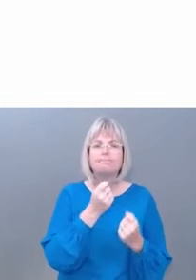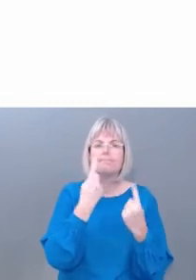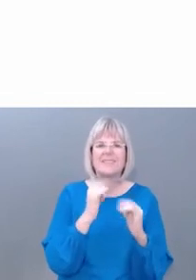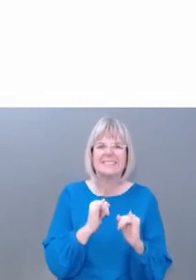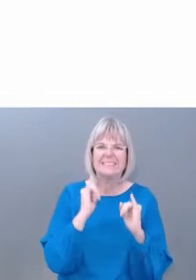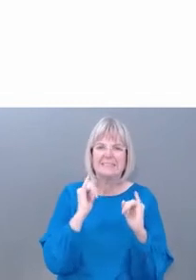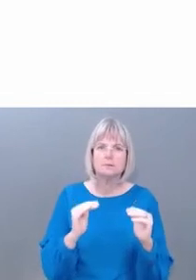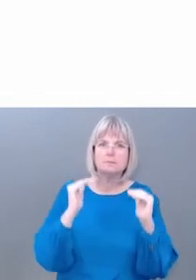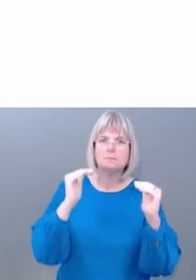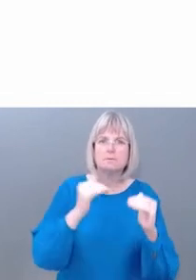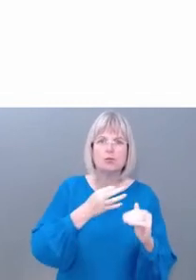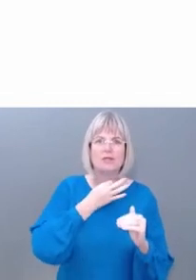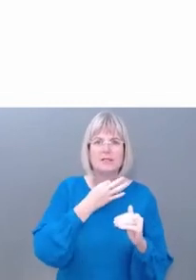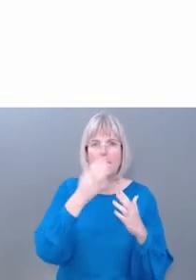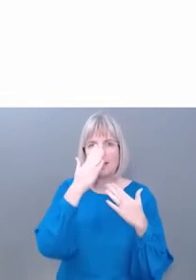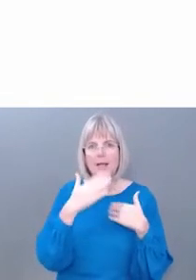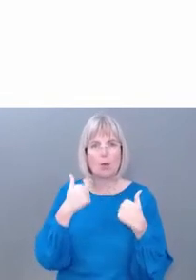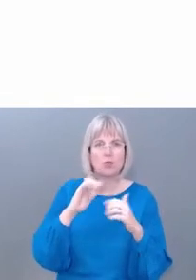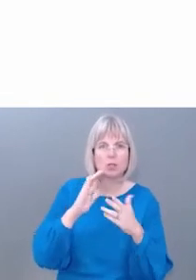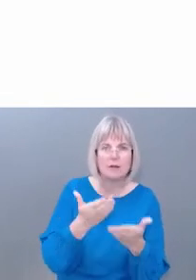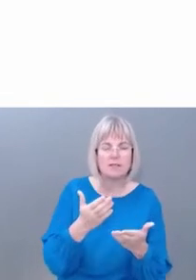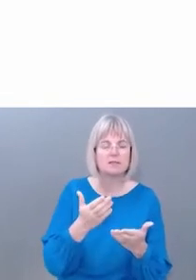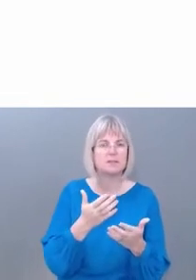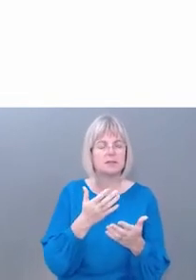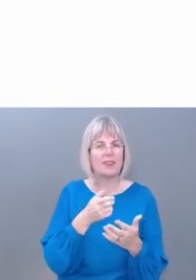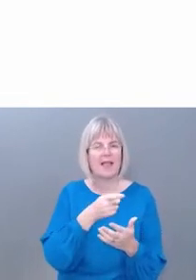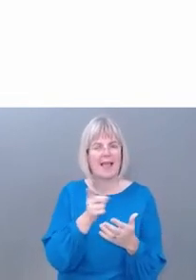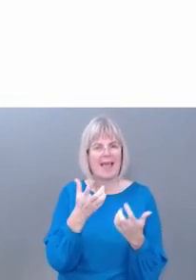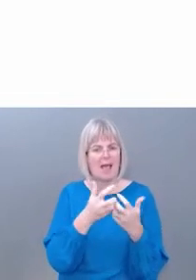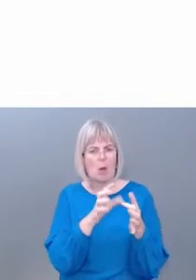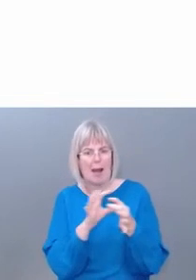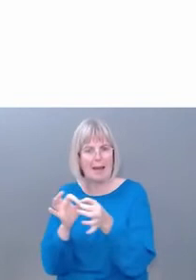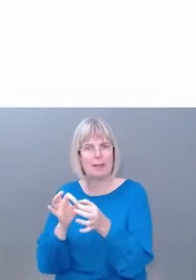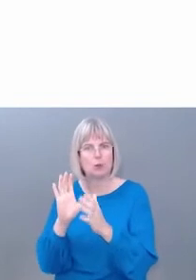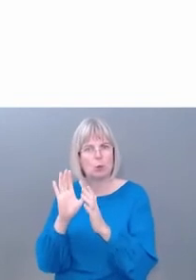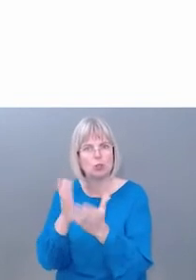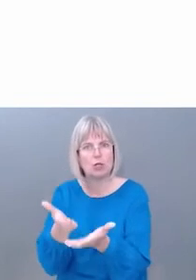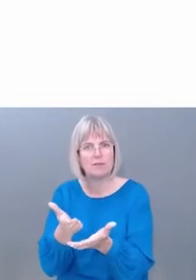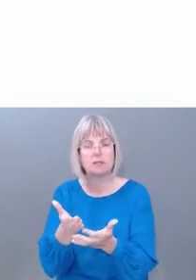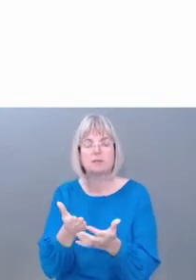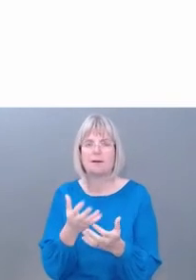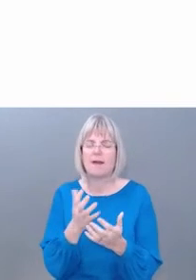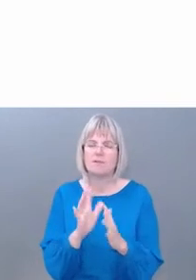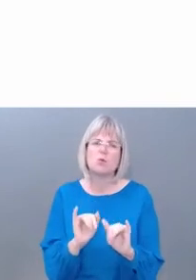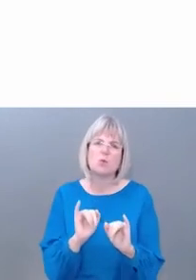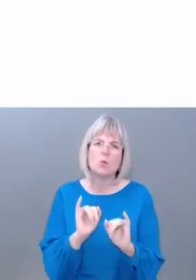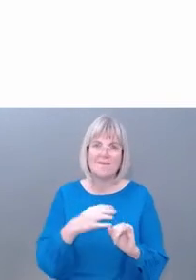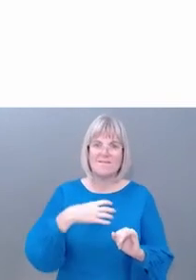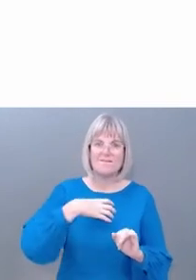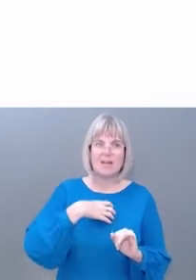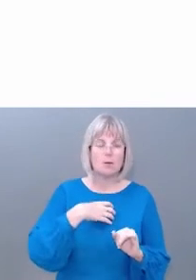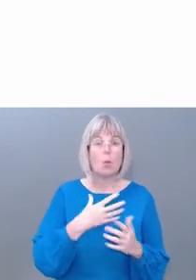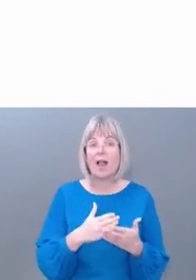out in services. There was a real fear and actually a real fear of trying to find out about